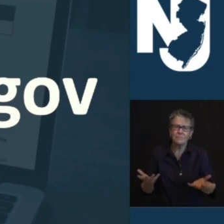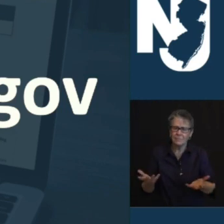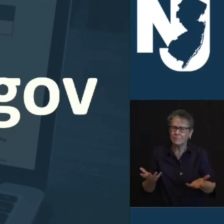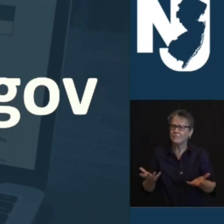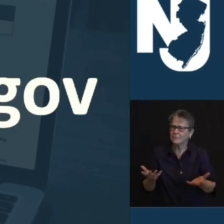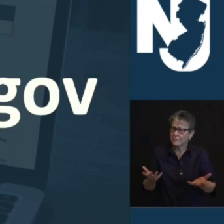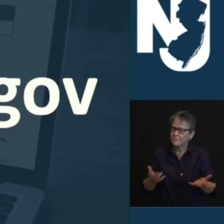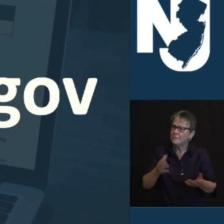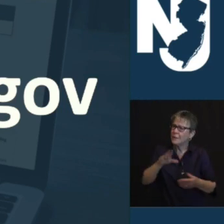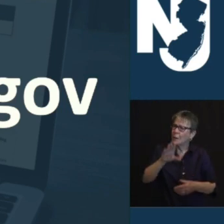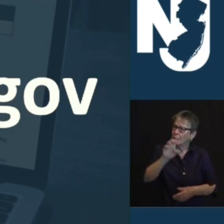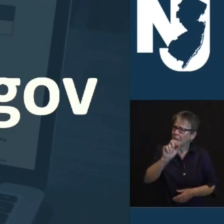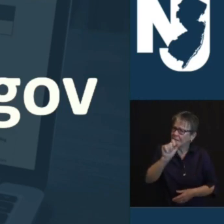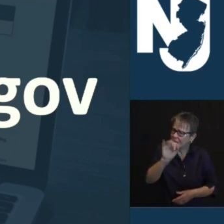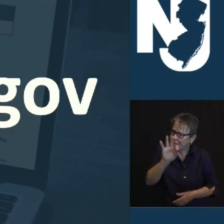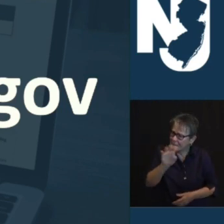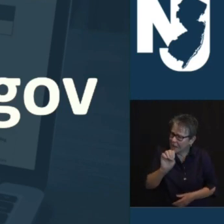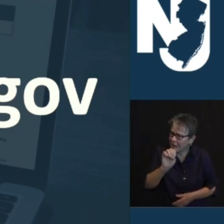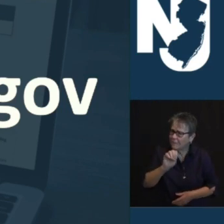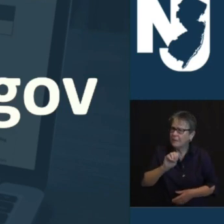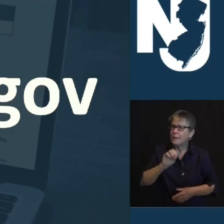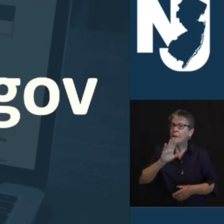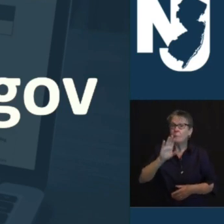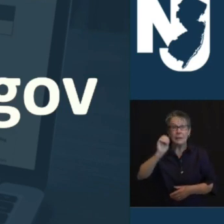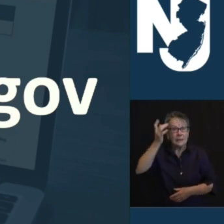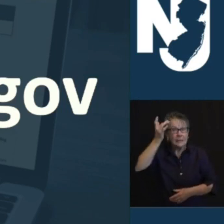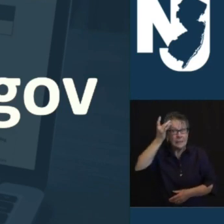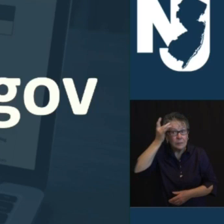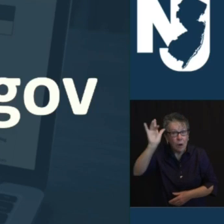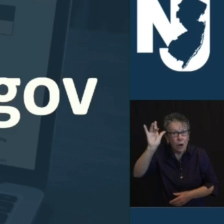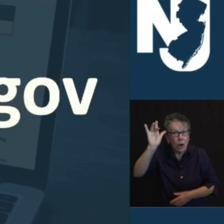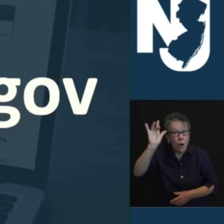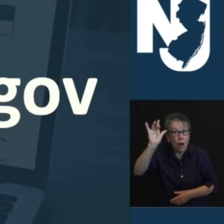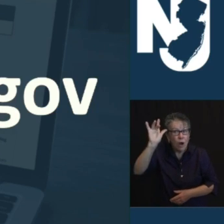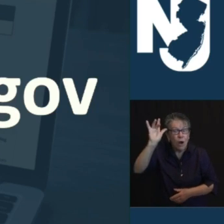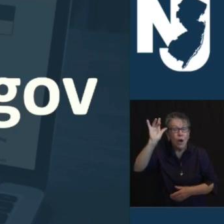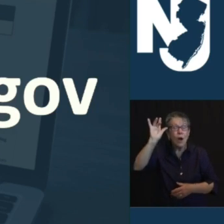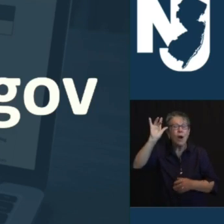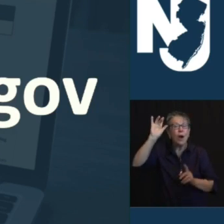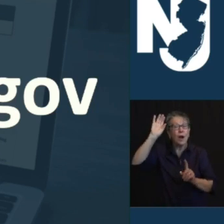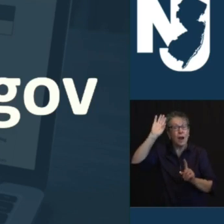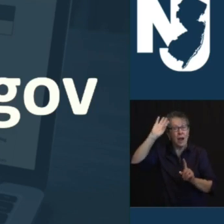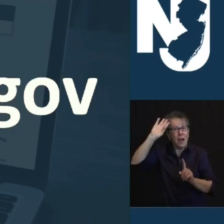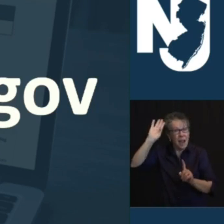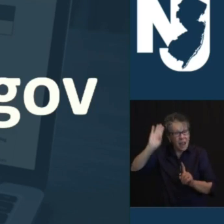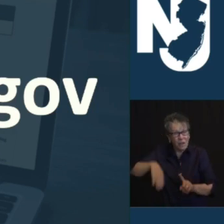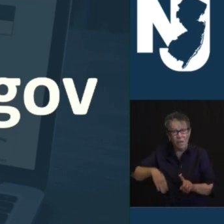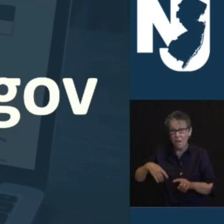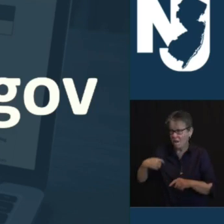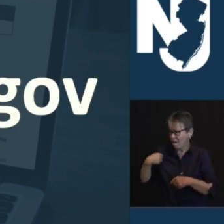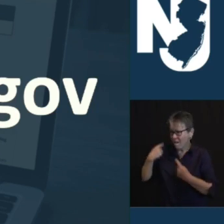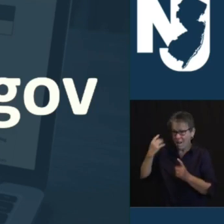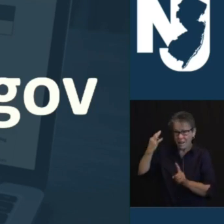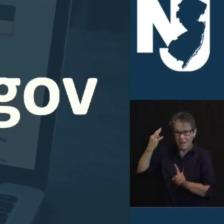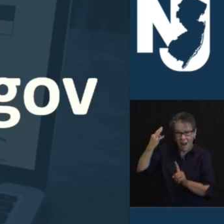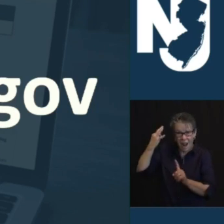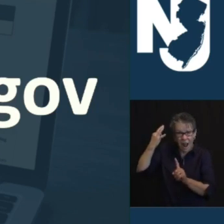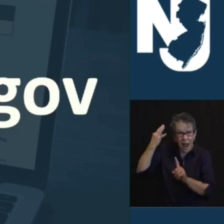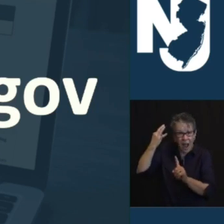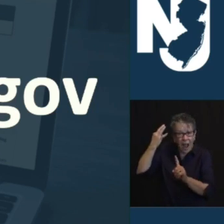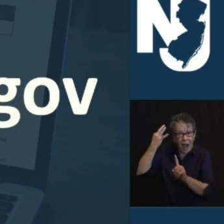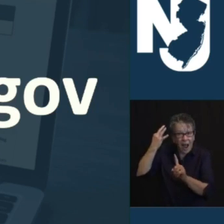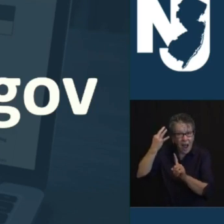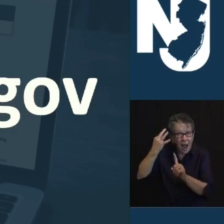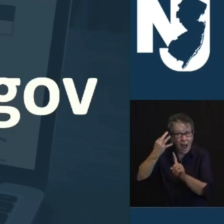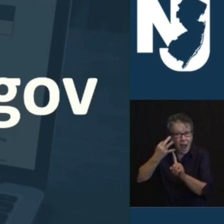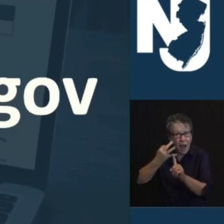be smart. It's been a long 9 months to be sure, but we have to hold strong for just a few more. Better days are coming. Let